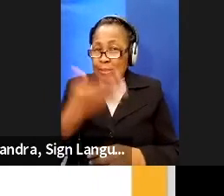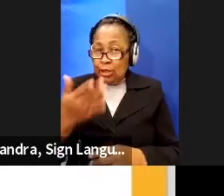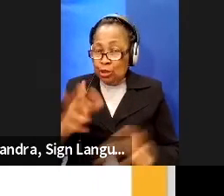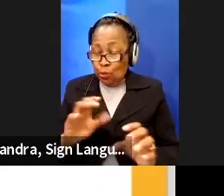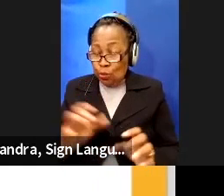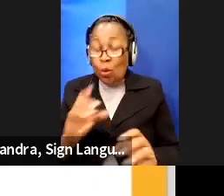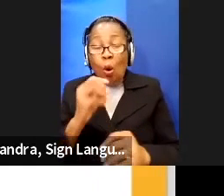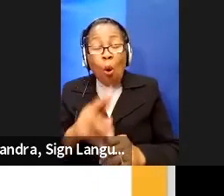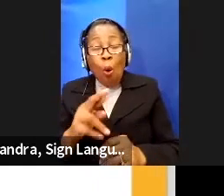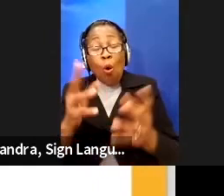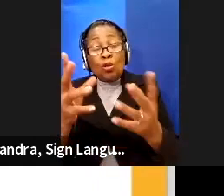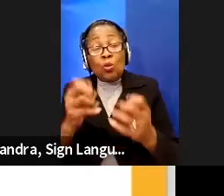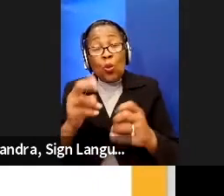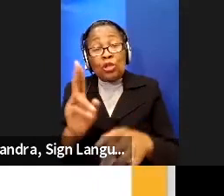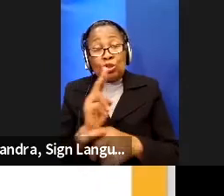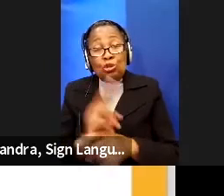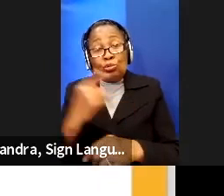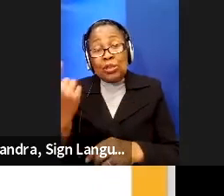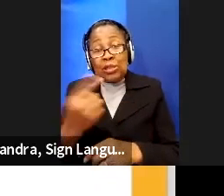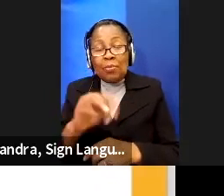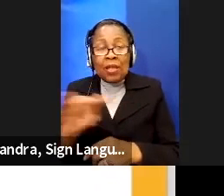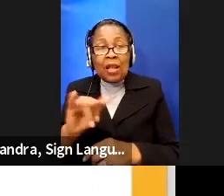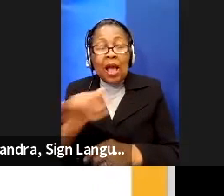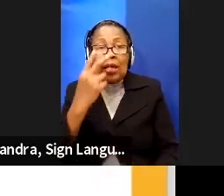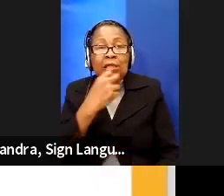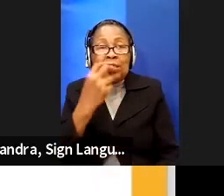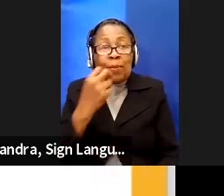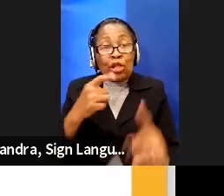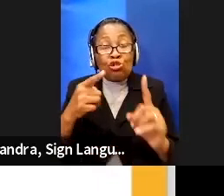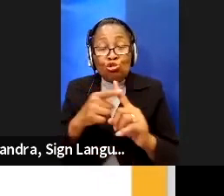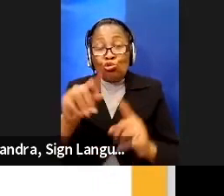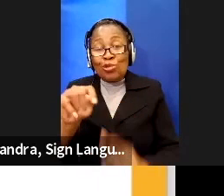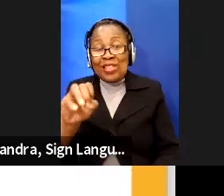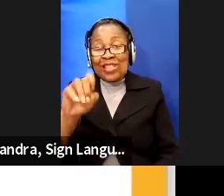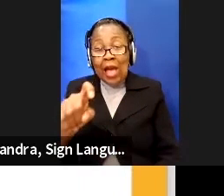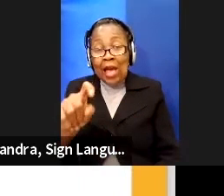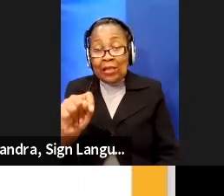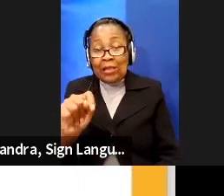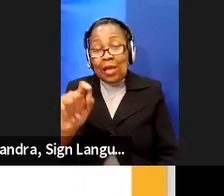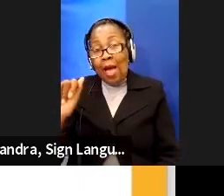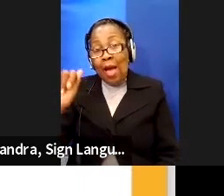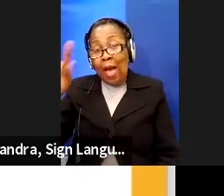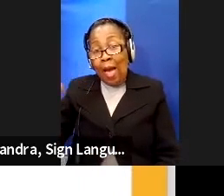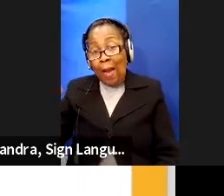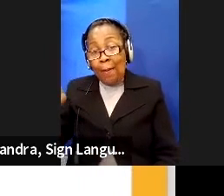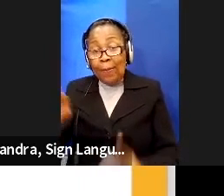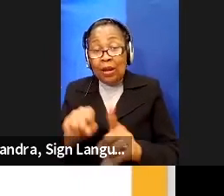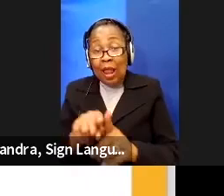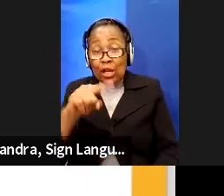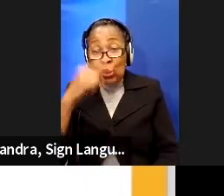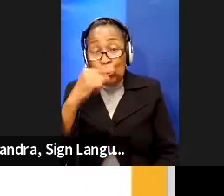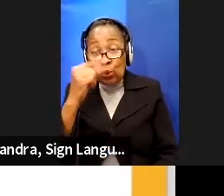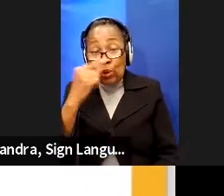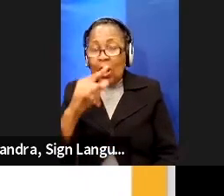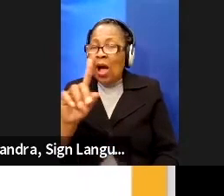do we want to use maybe something like a speech to text app, like Google or something like that? And I'll talk about that in a little